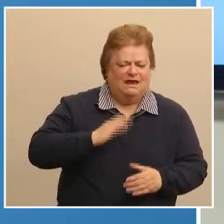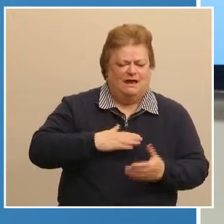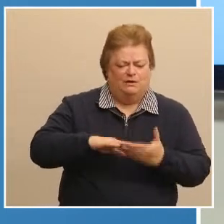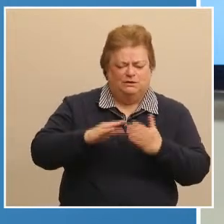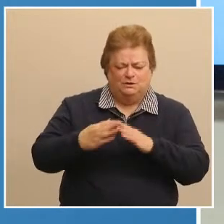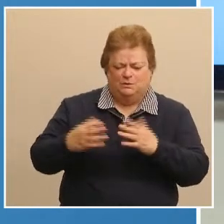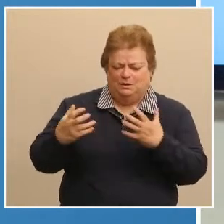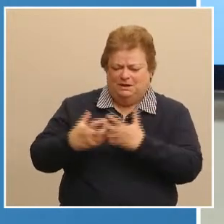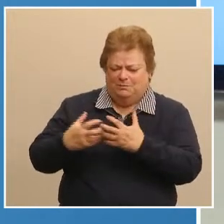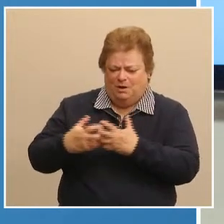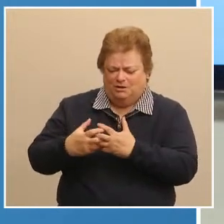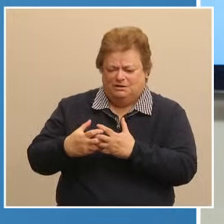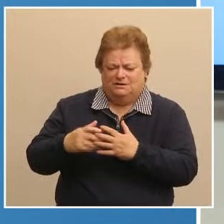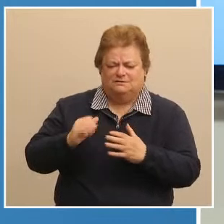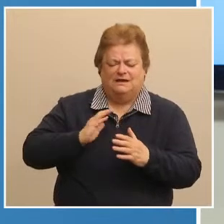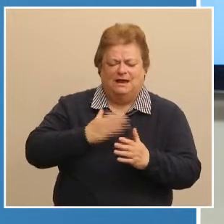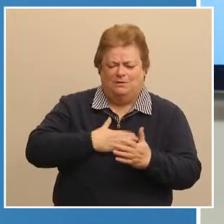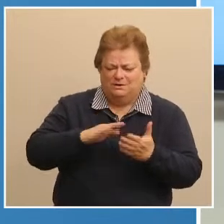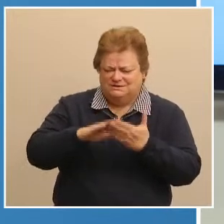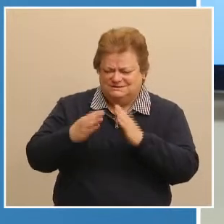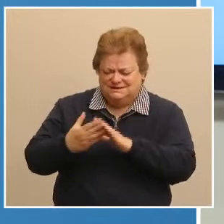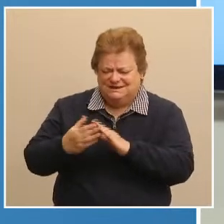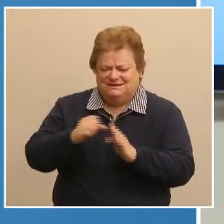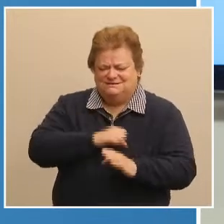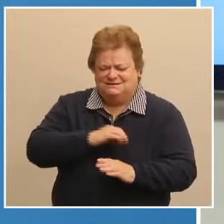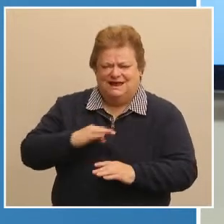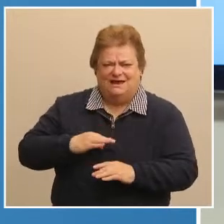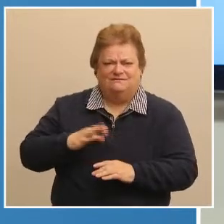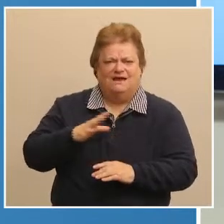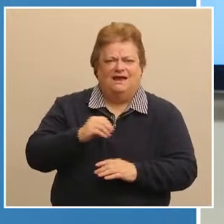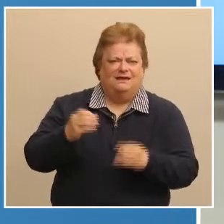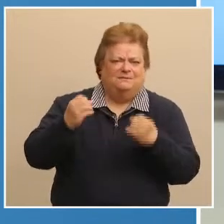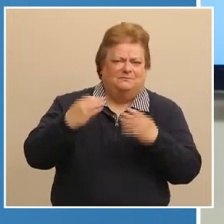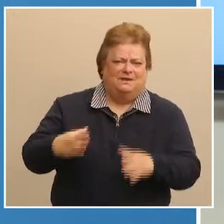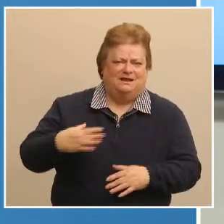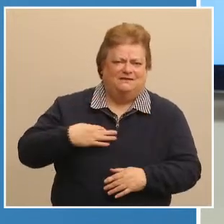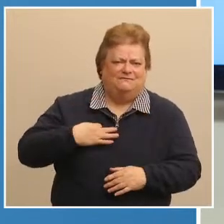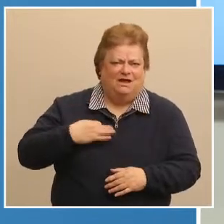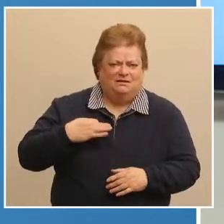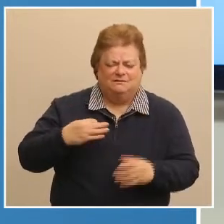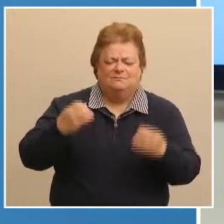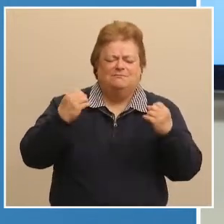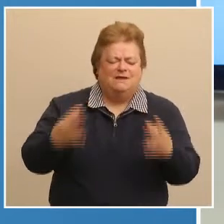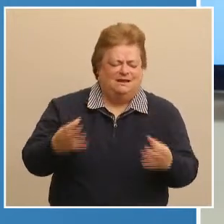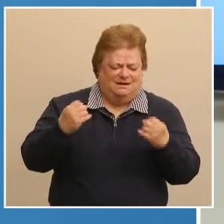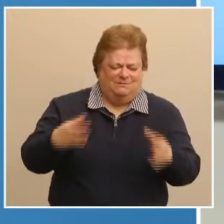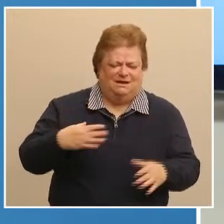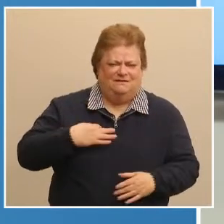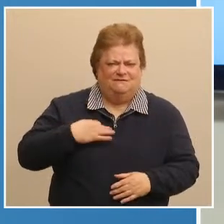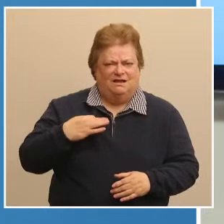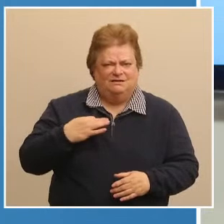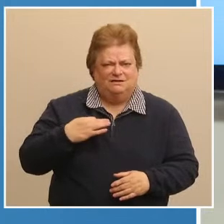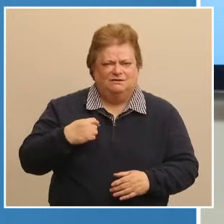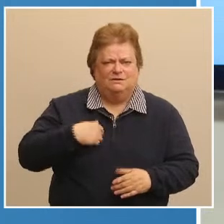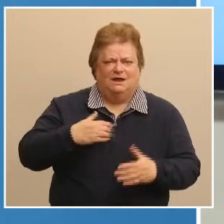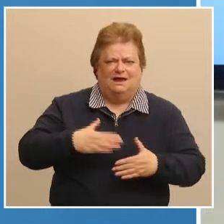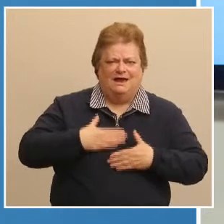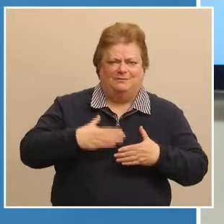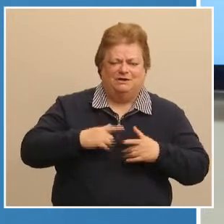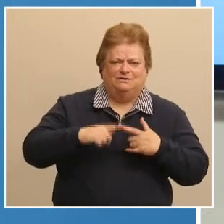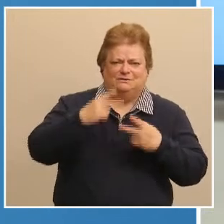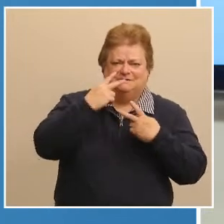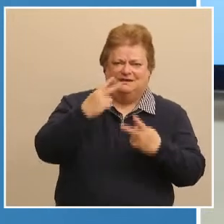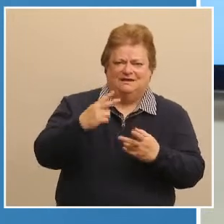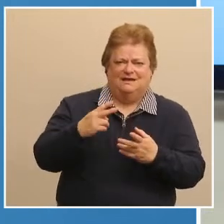partners, our city staff, and many volunteers, many volunteers. We were happy to